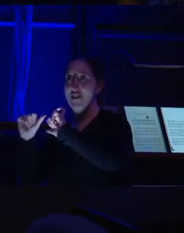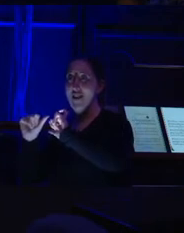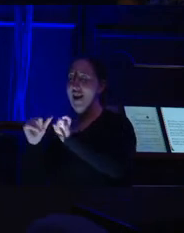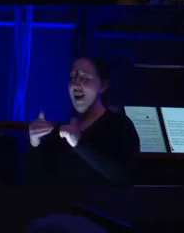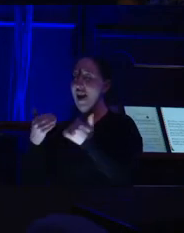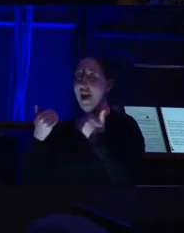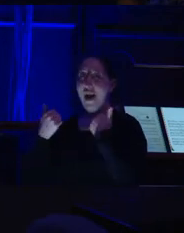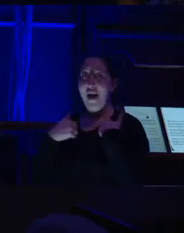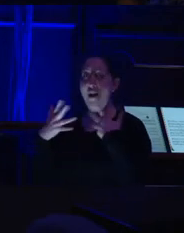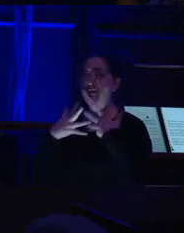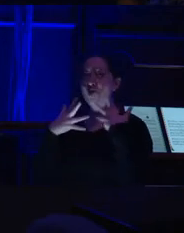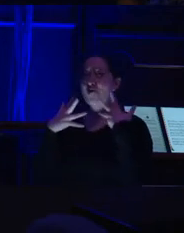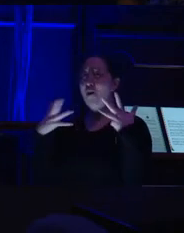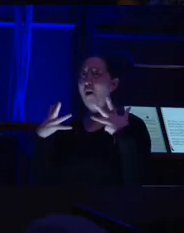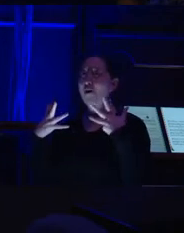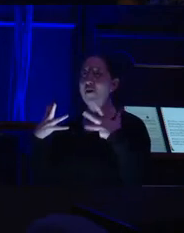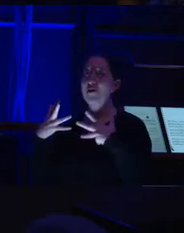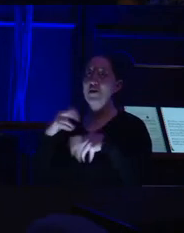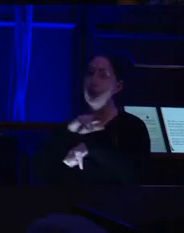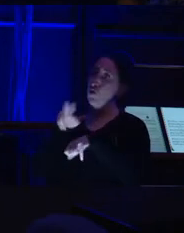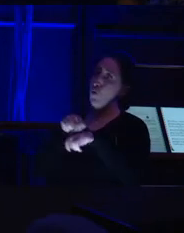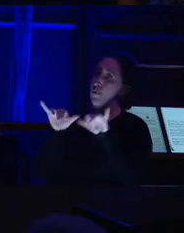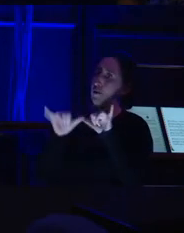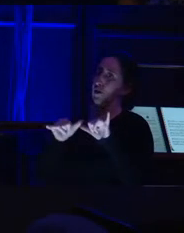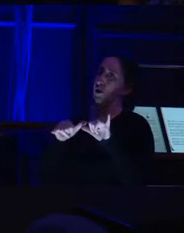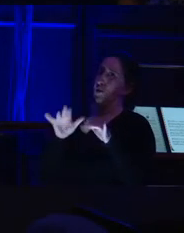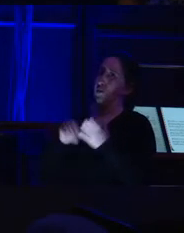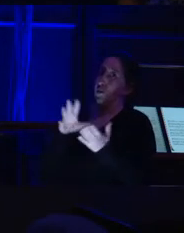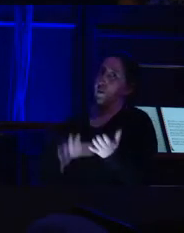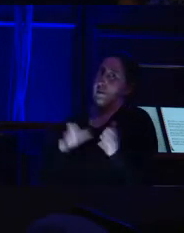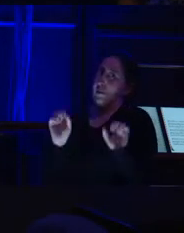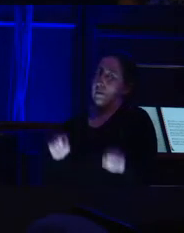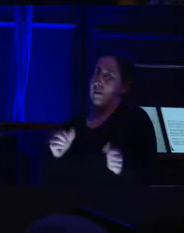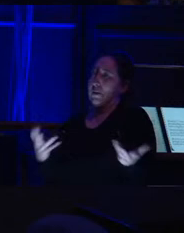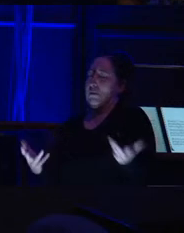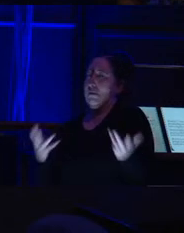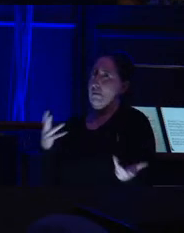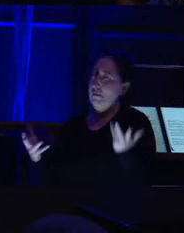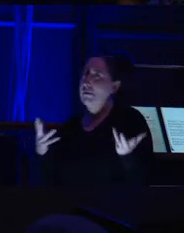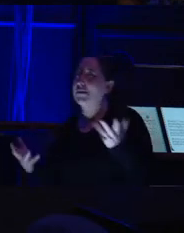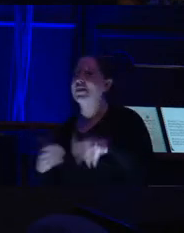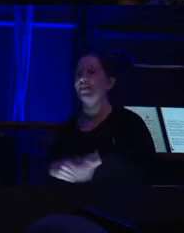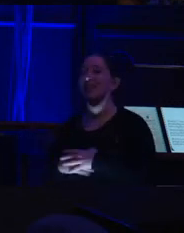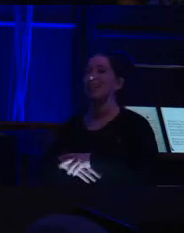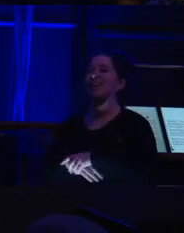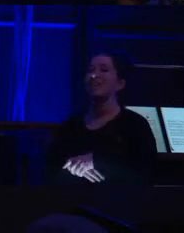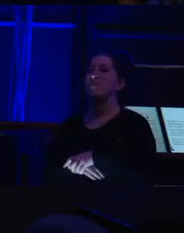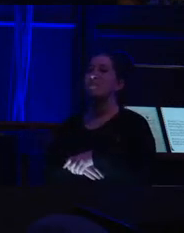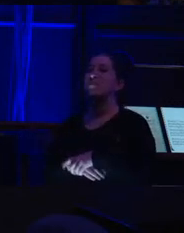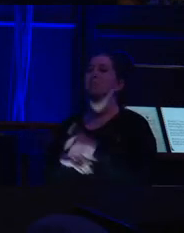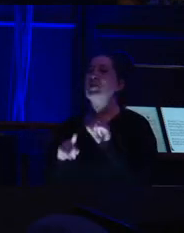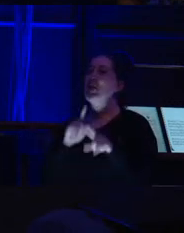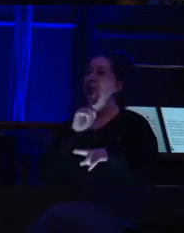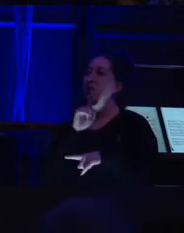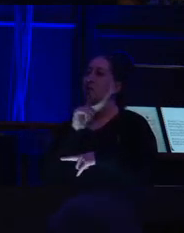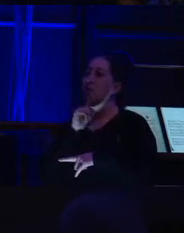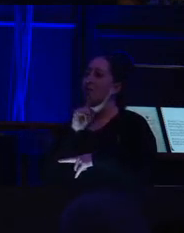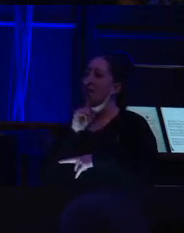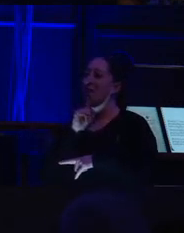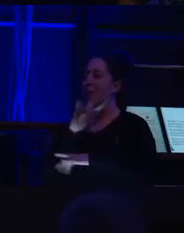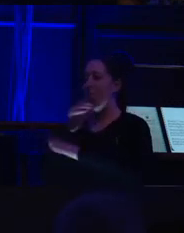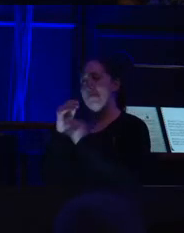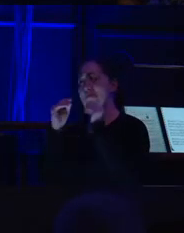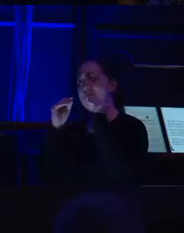the, well, as normal as engineering experiences can be for any engineering students in the room. I pulled many an